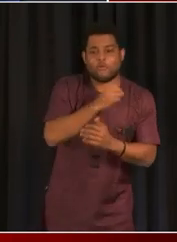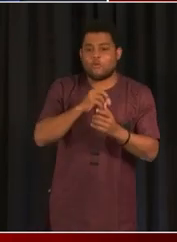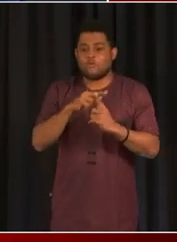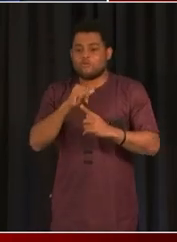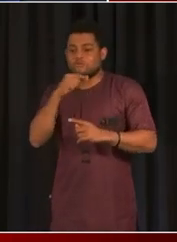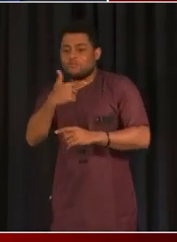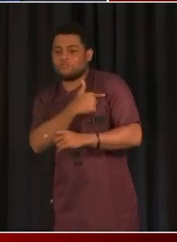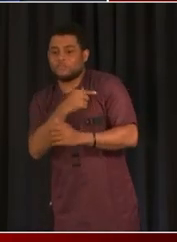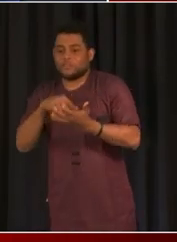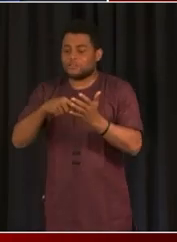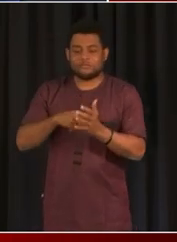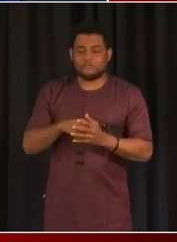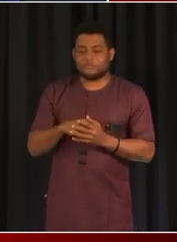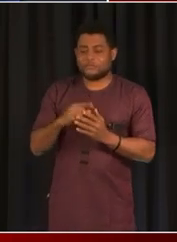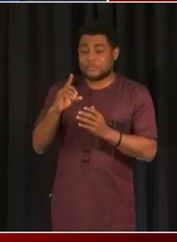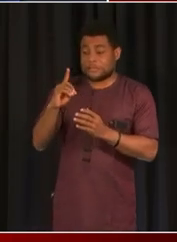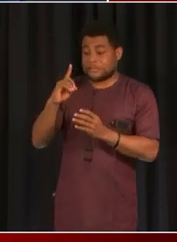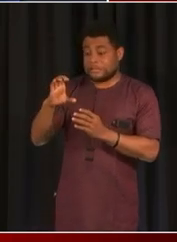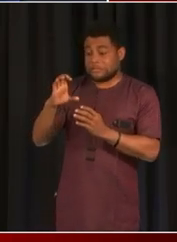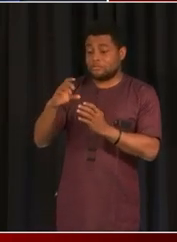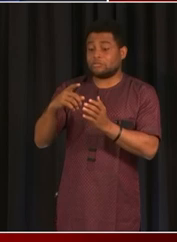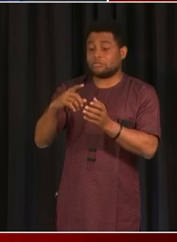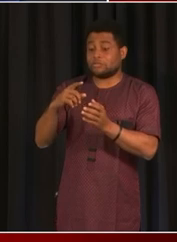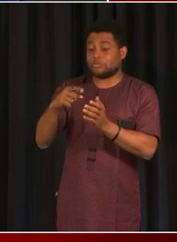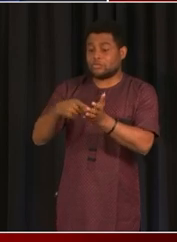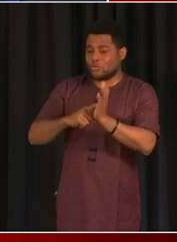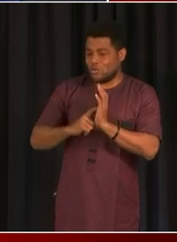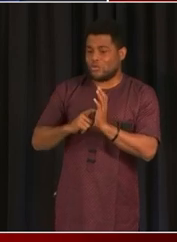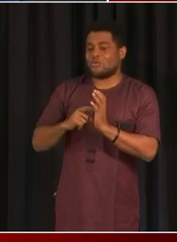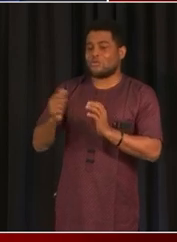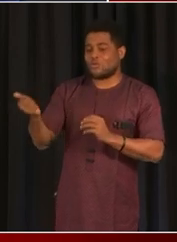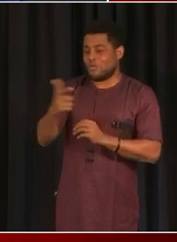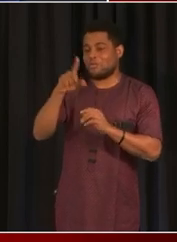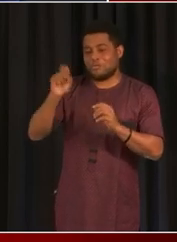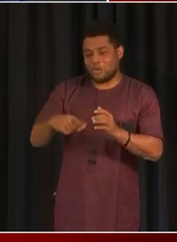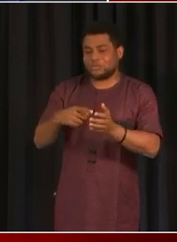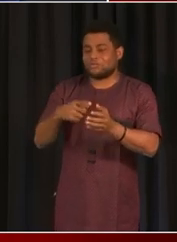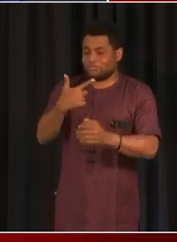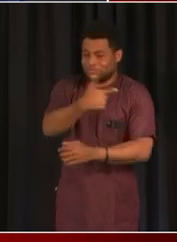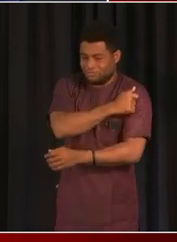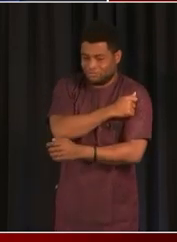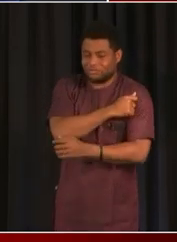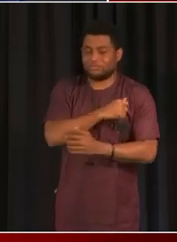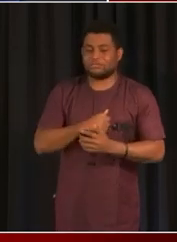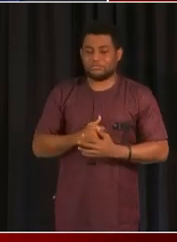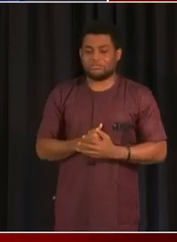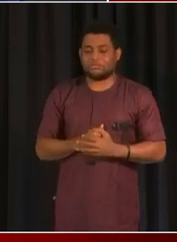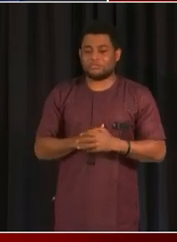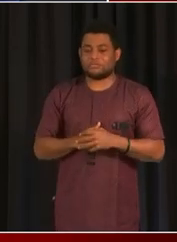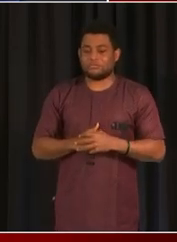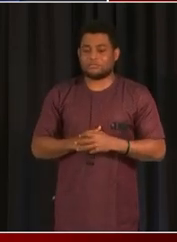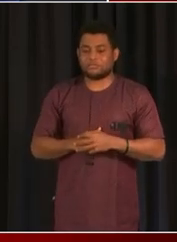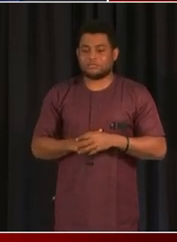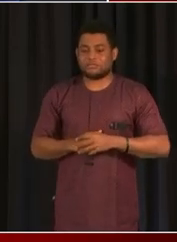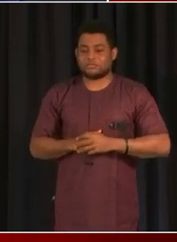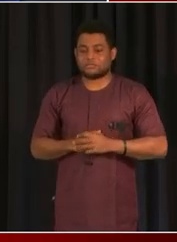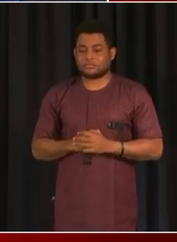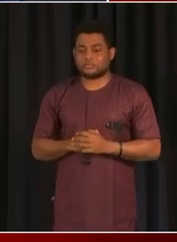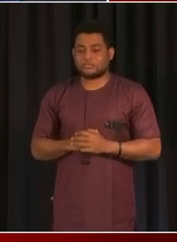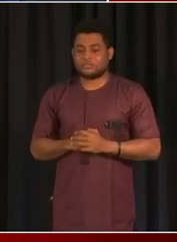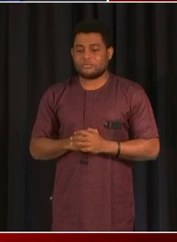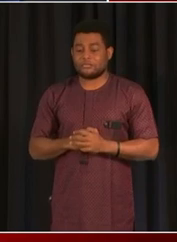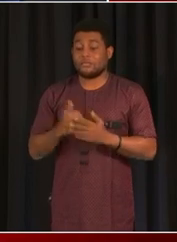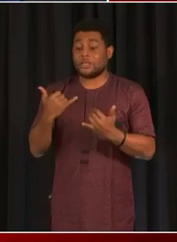But this is extremely clear in terms of my authority. Right, and they're all, to answer your questions about our